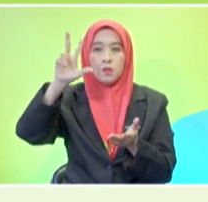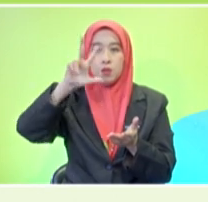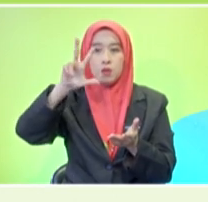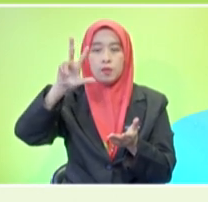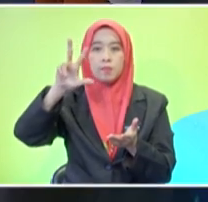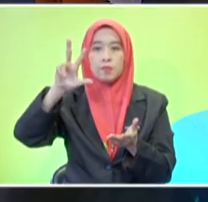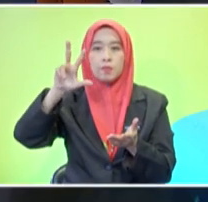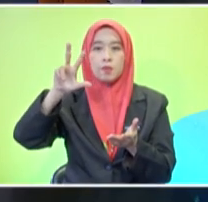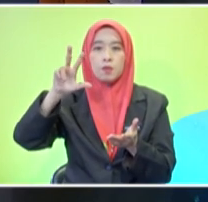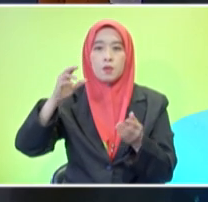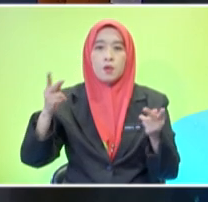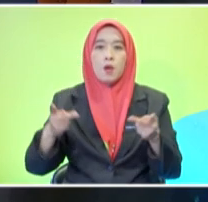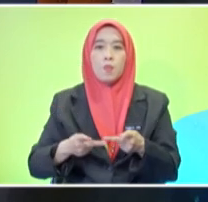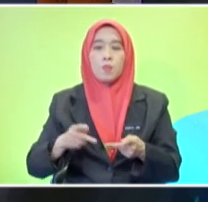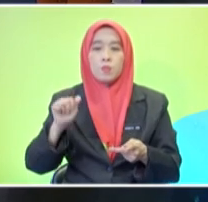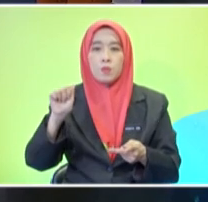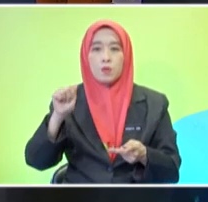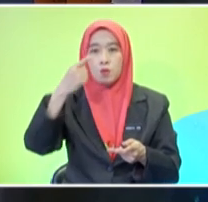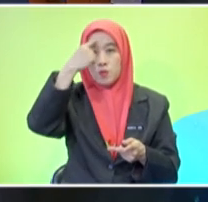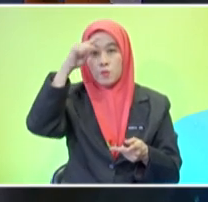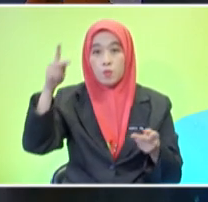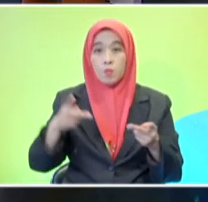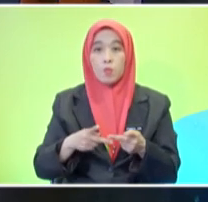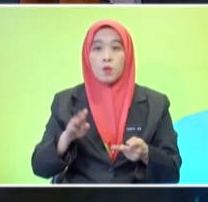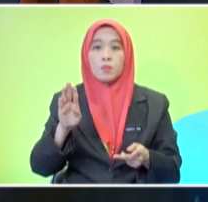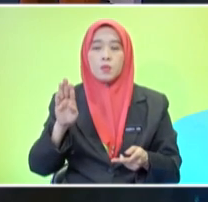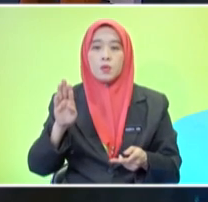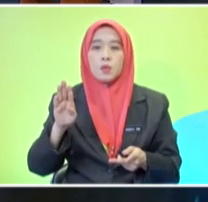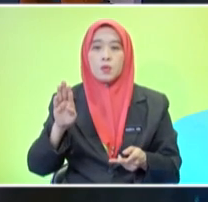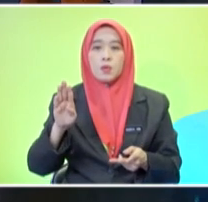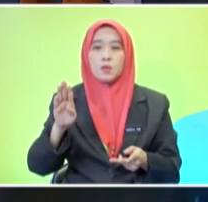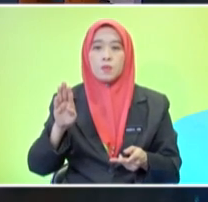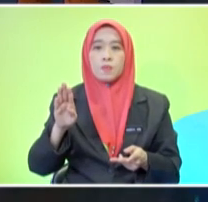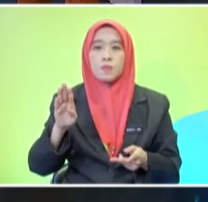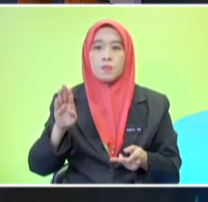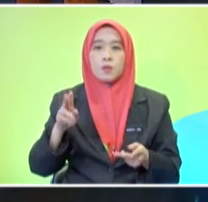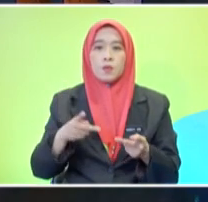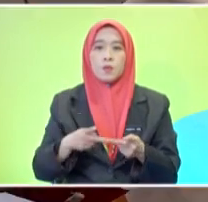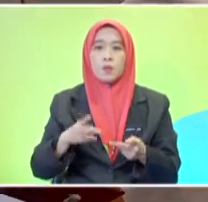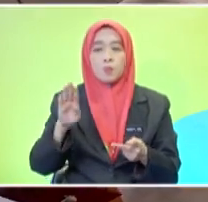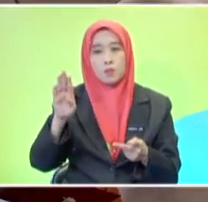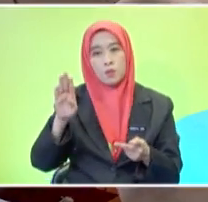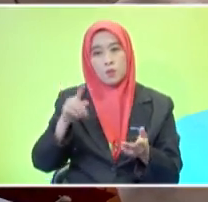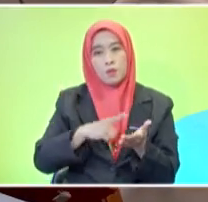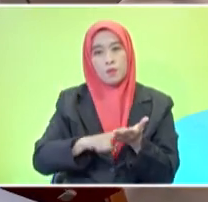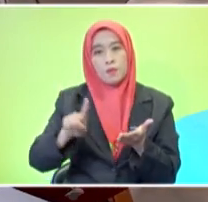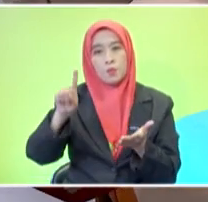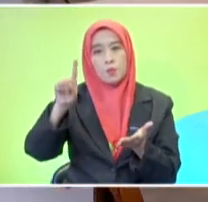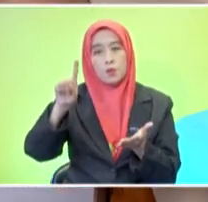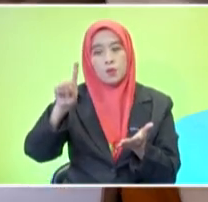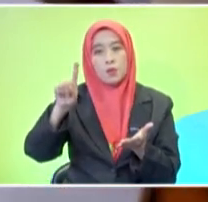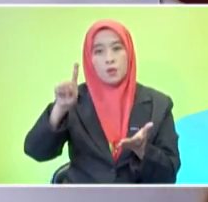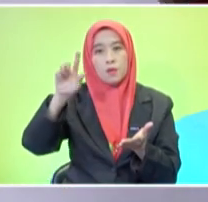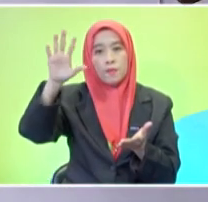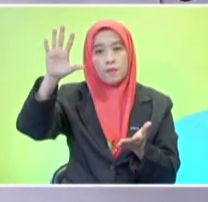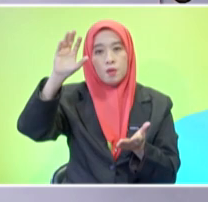Okay, now... For pot B, could you please help me with it? Alright, for pot B, the first week is 5